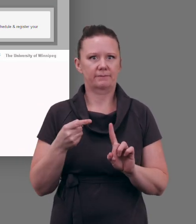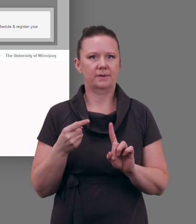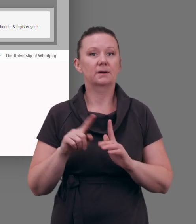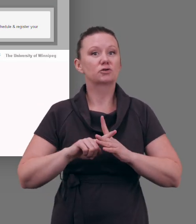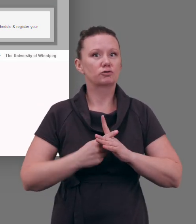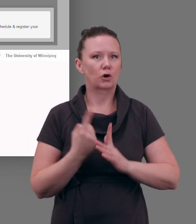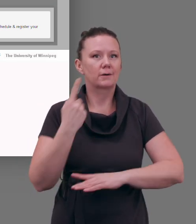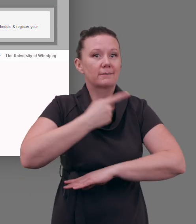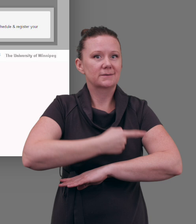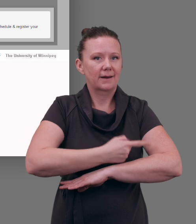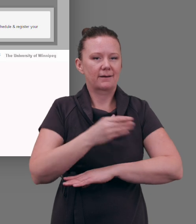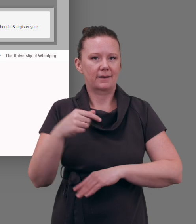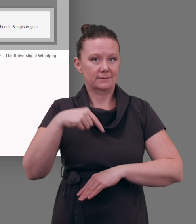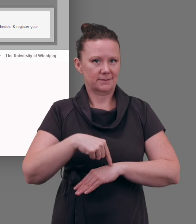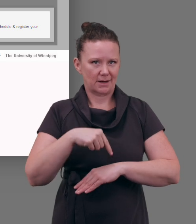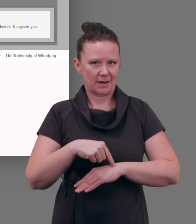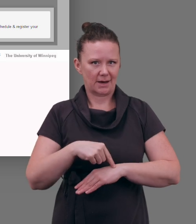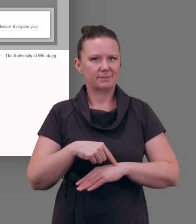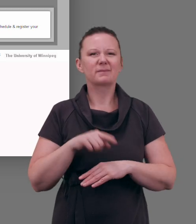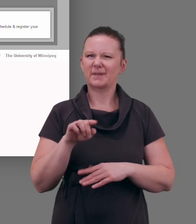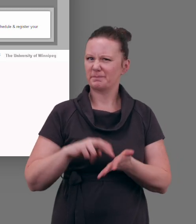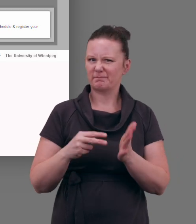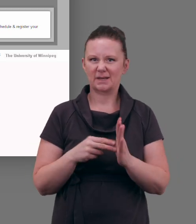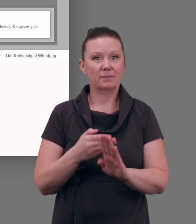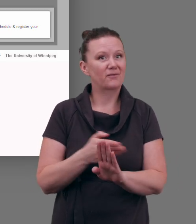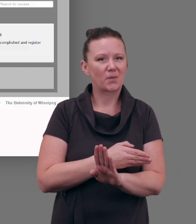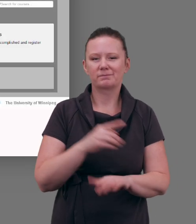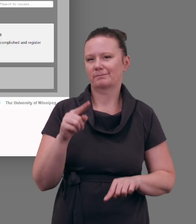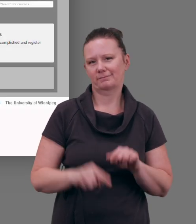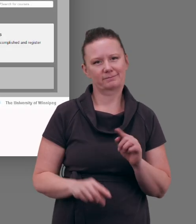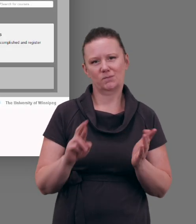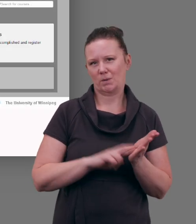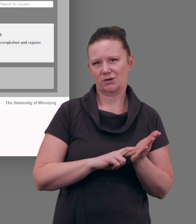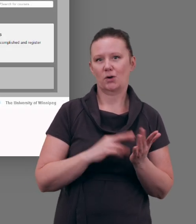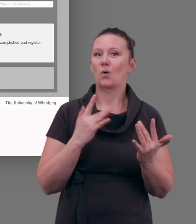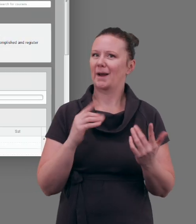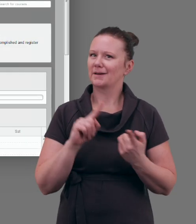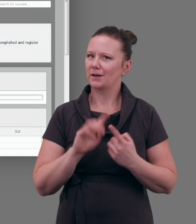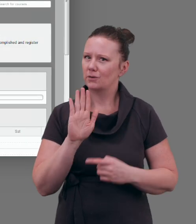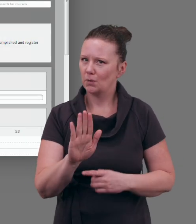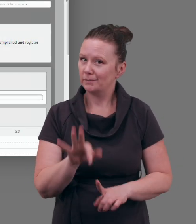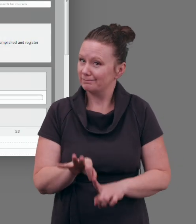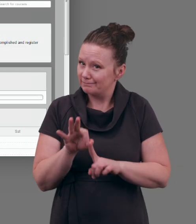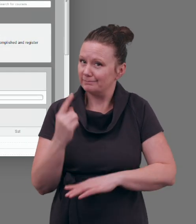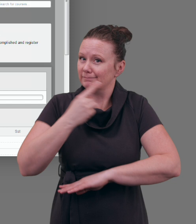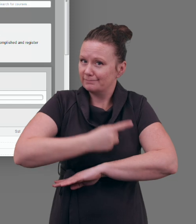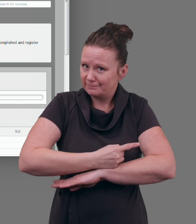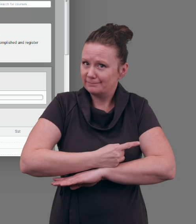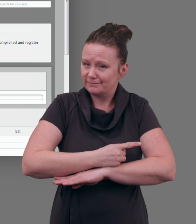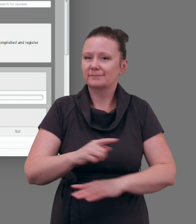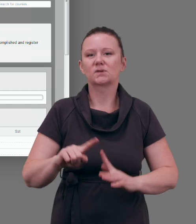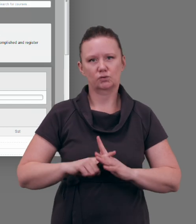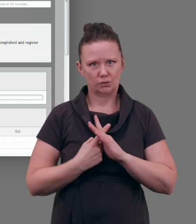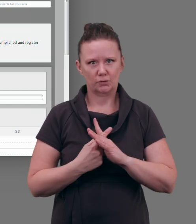time. Your registration start date and time is the earliest that you can register for your classes. If you are unable to register on your assigned